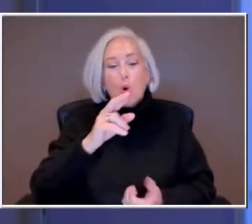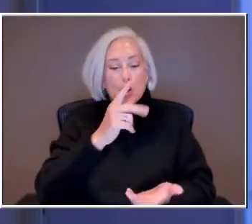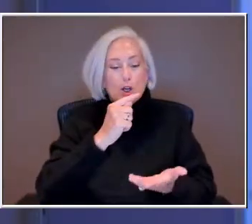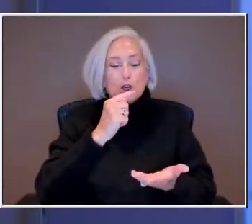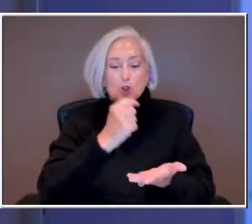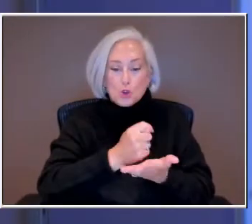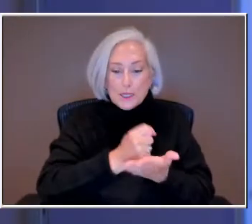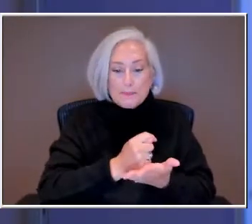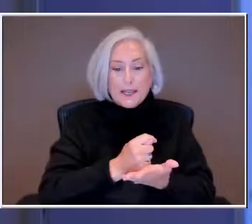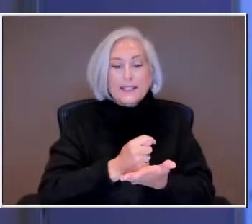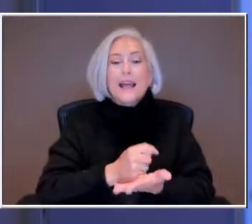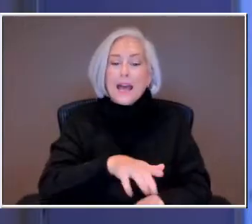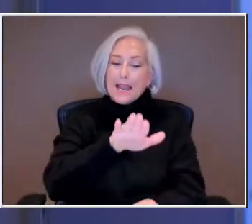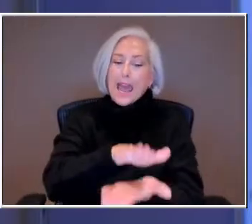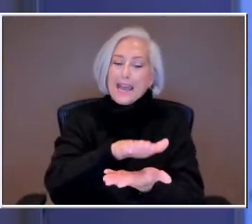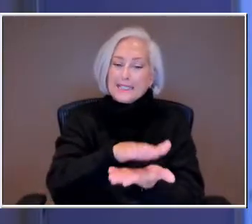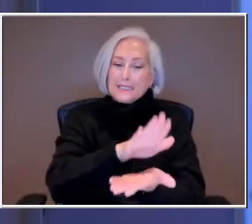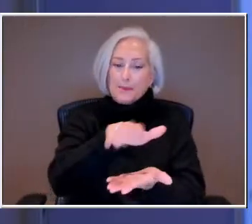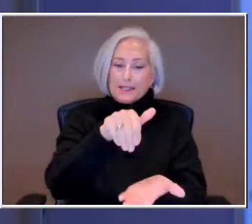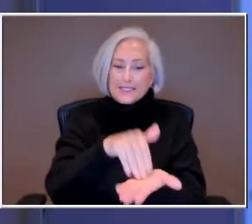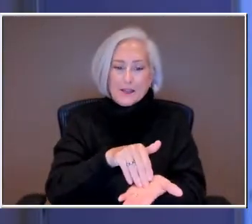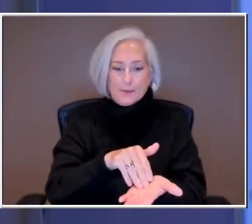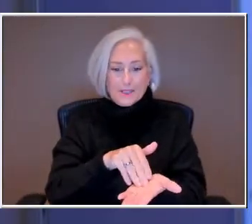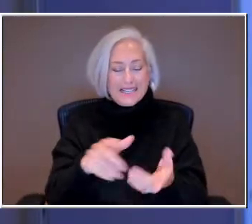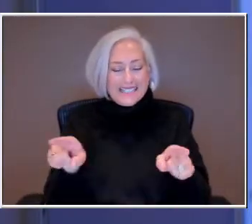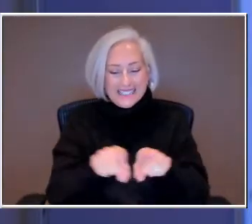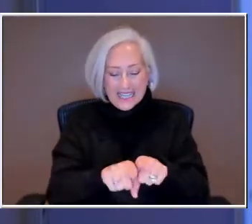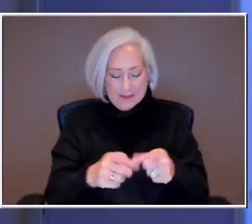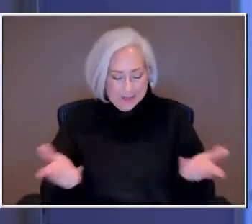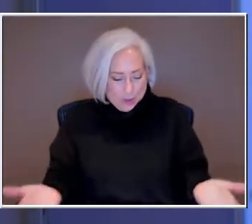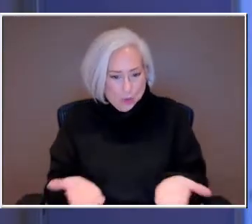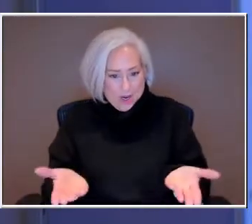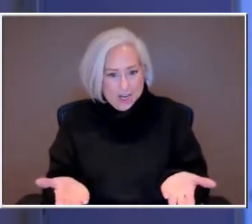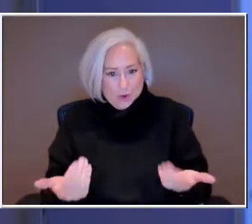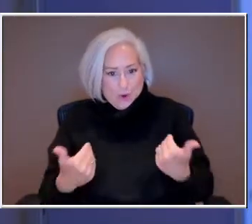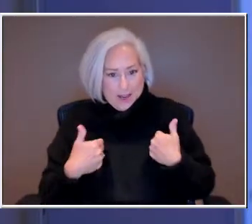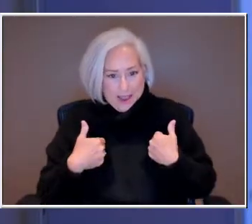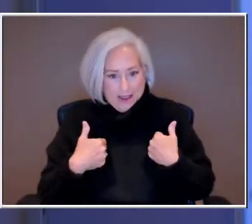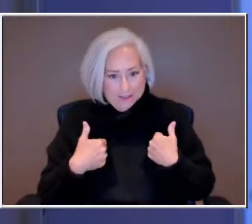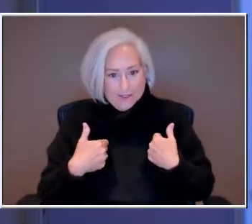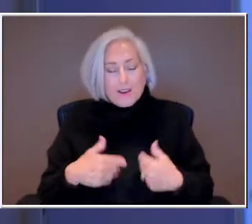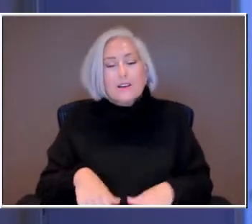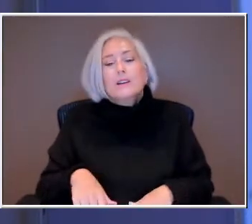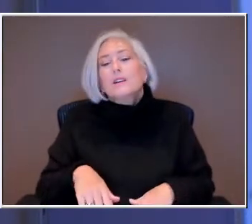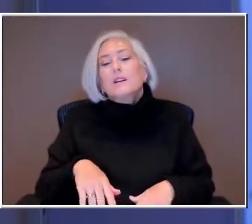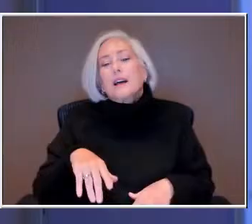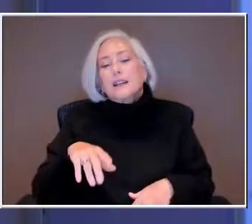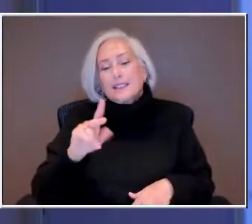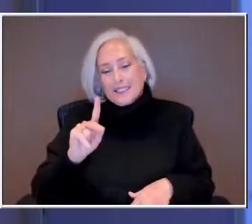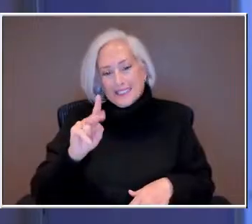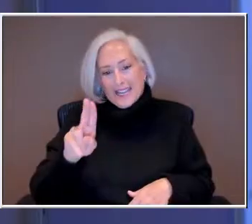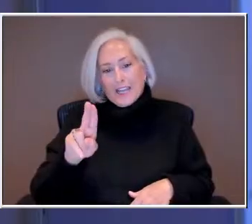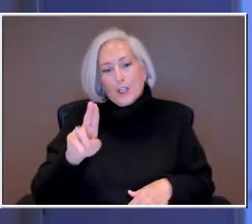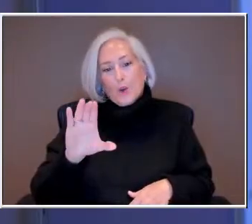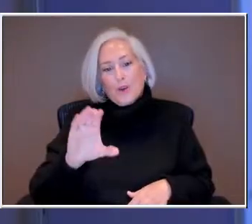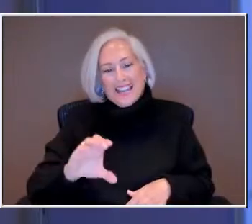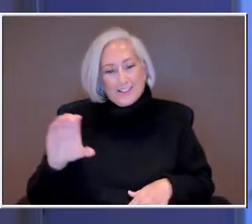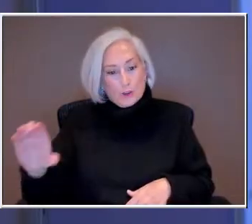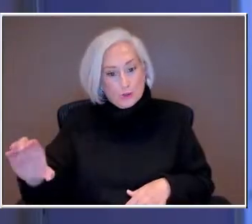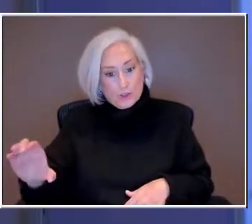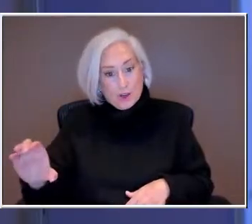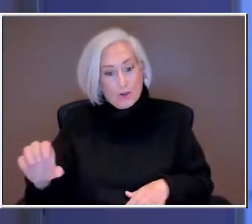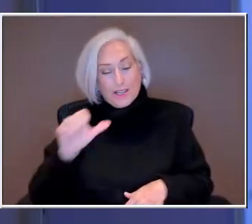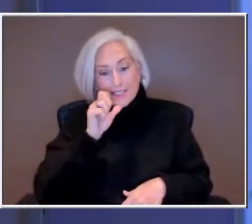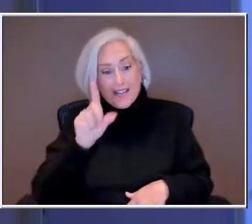like what we have here at the University of Kansas Cancer Center, because it's not just having kind of the state-of-the-art in terms of medical oncology and radiation oncology, it's clinical